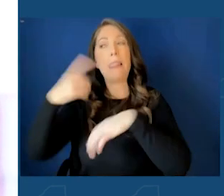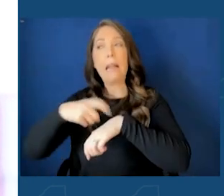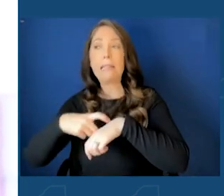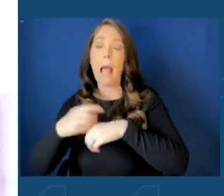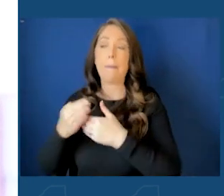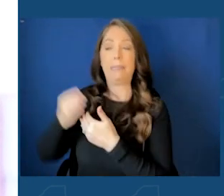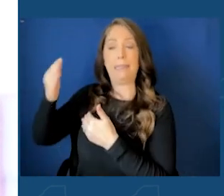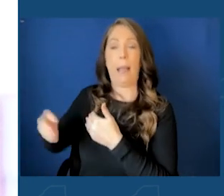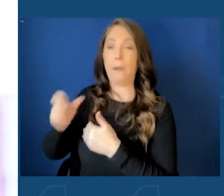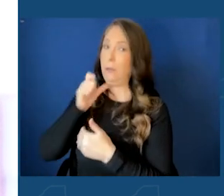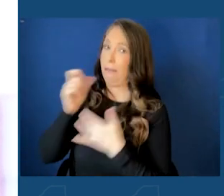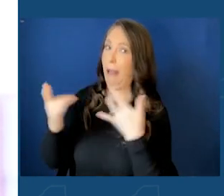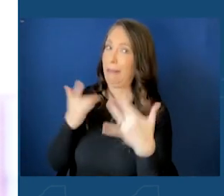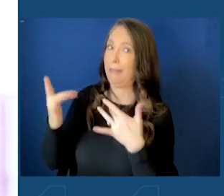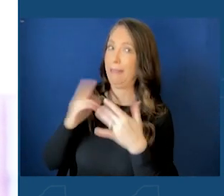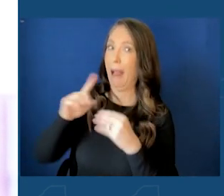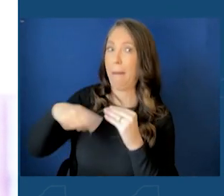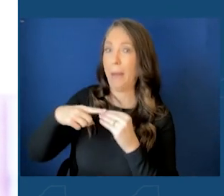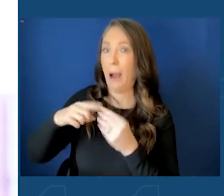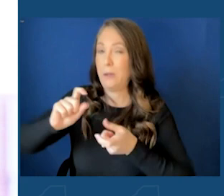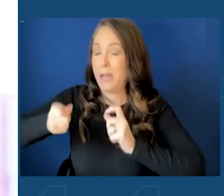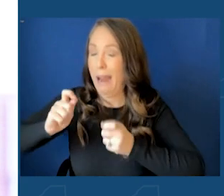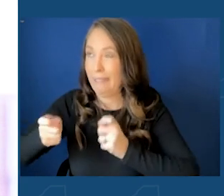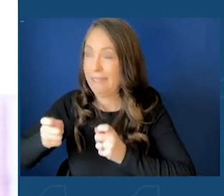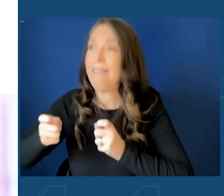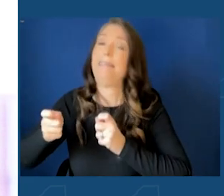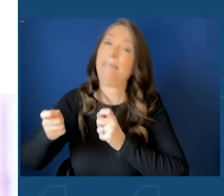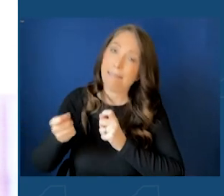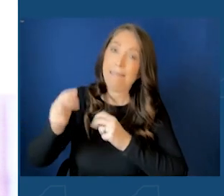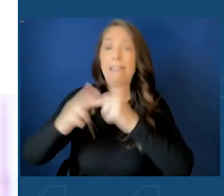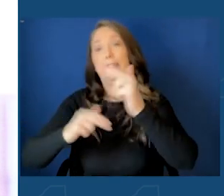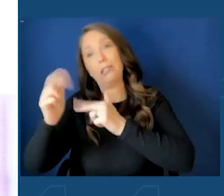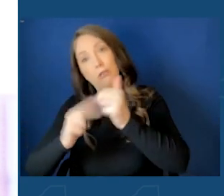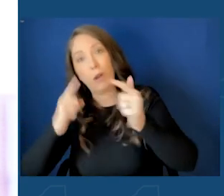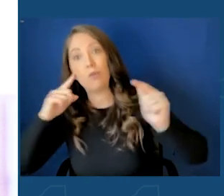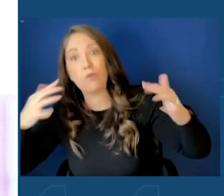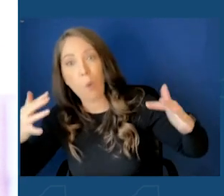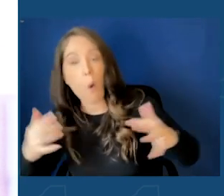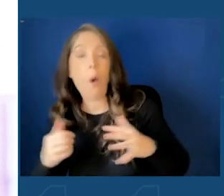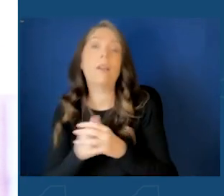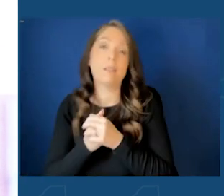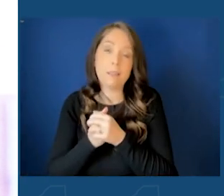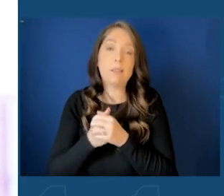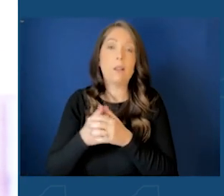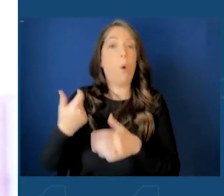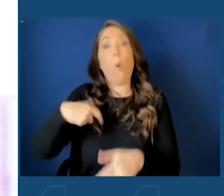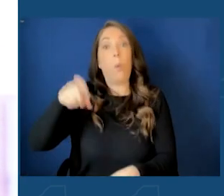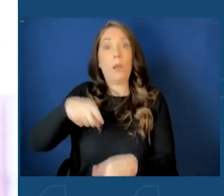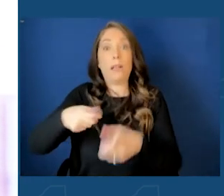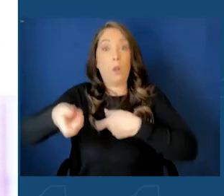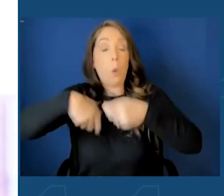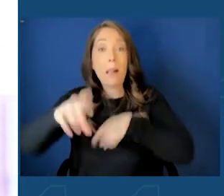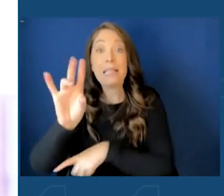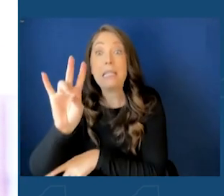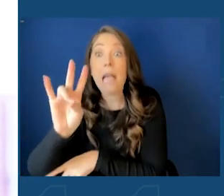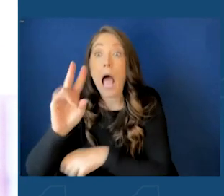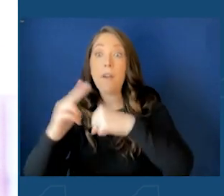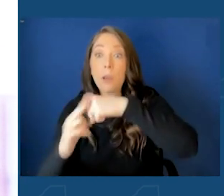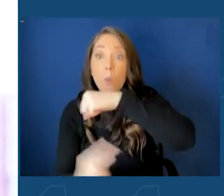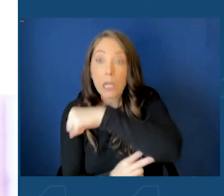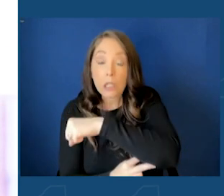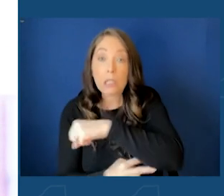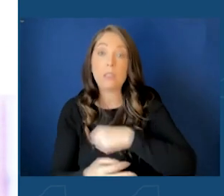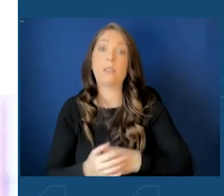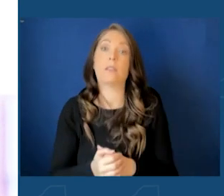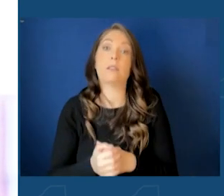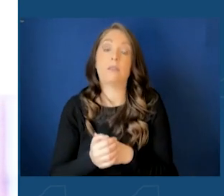about changes like this coming to their neighborhood, the disruption, the construction projects. We had to replace 7 bridges and eliminate 8